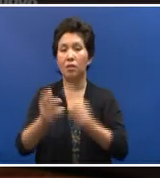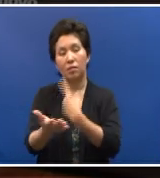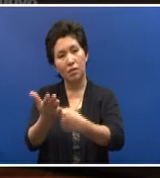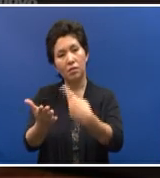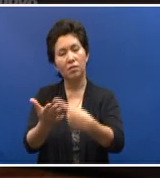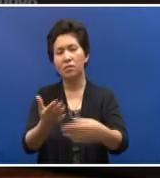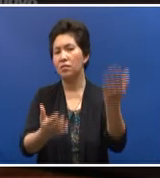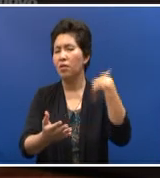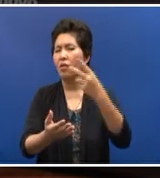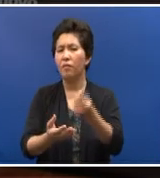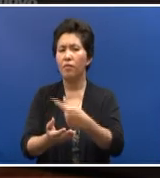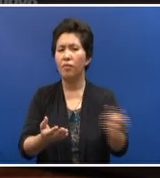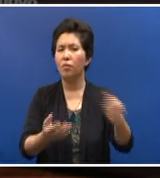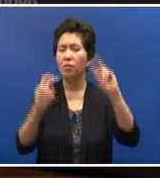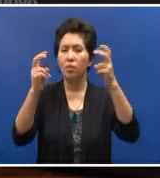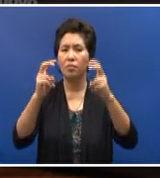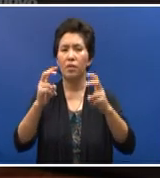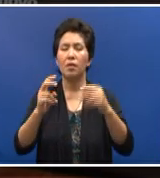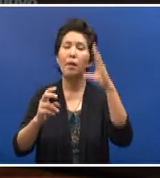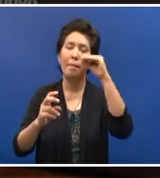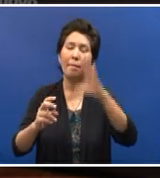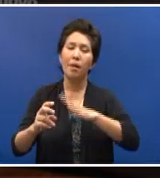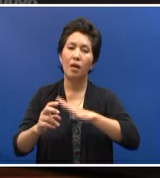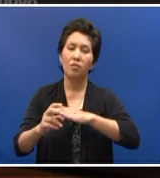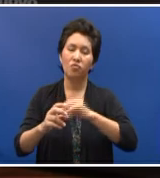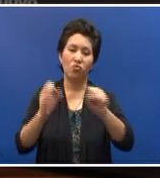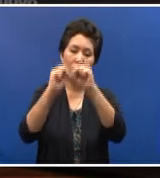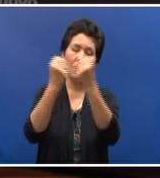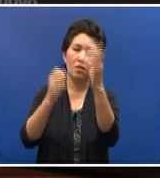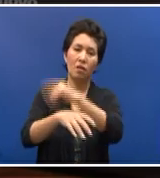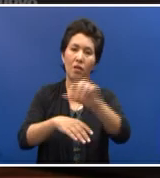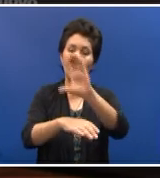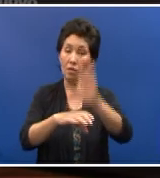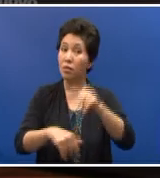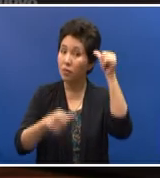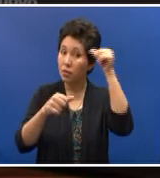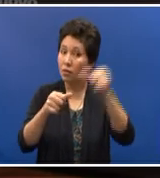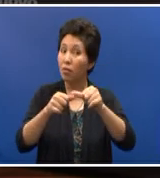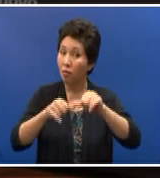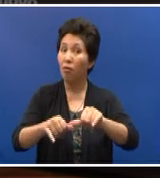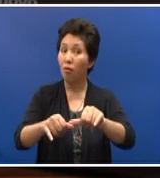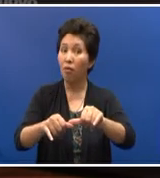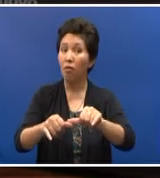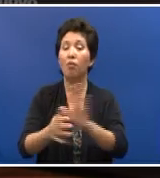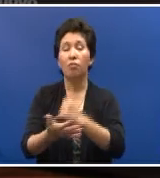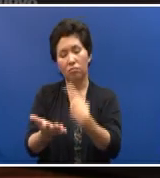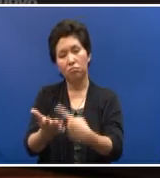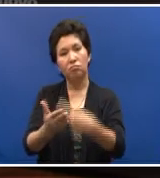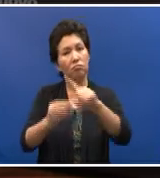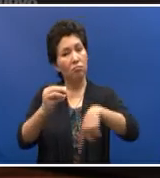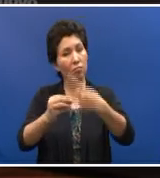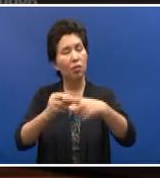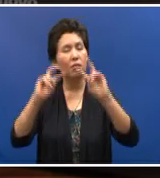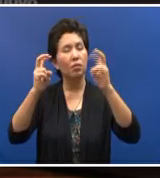few topics related to men, society and culture. Okay, so if you still remember, okay, we have discussed about the